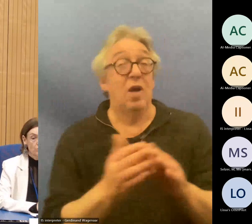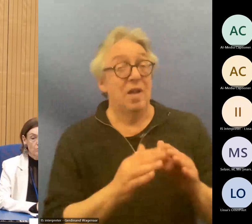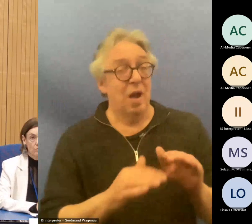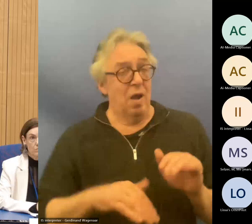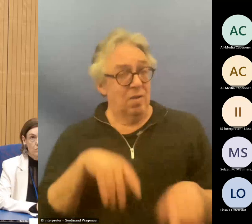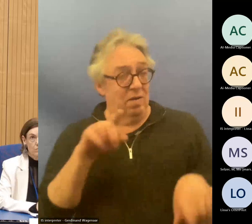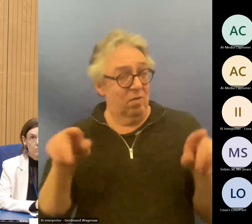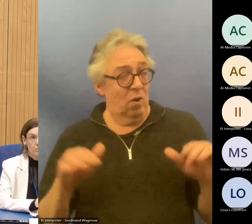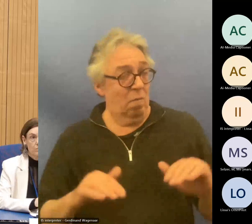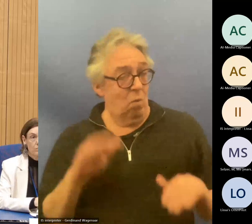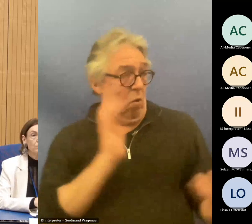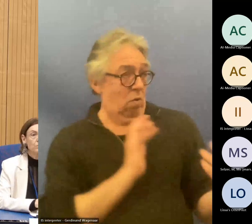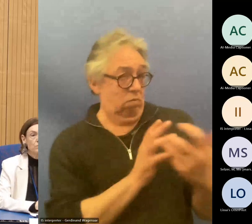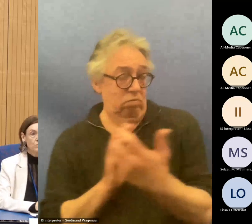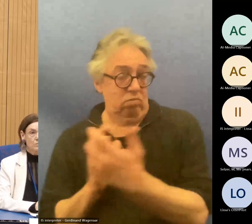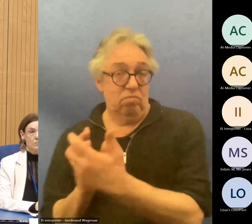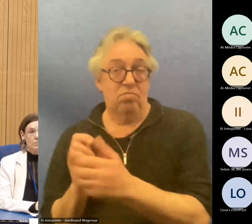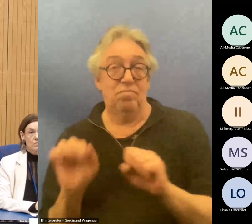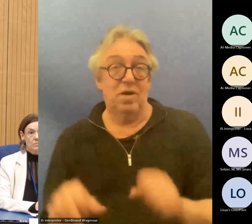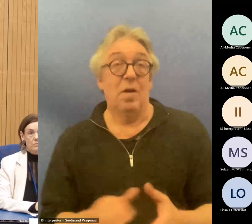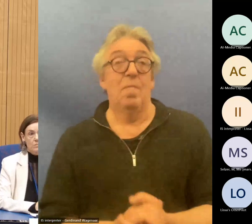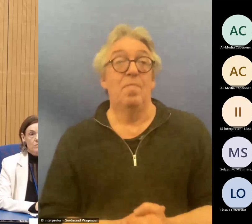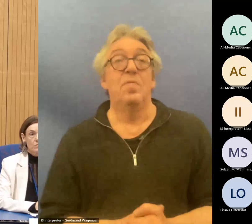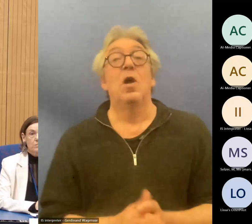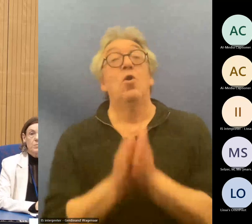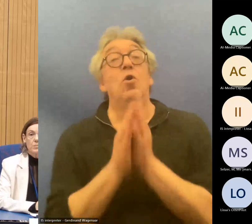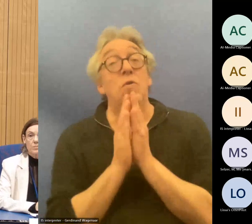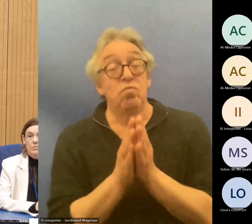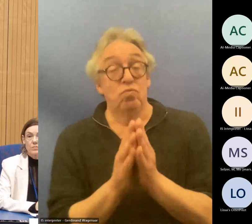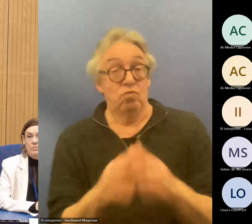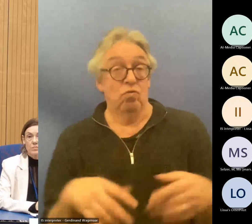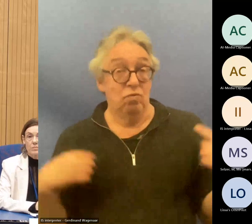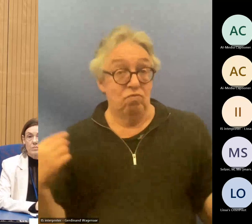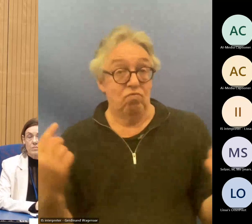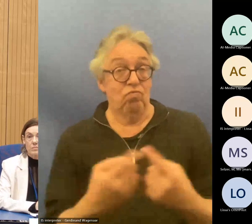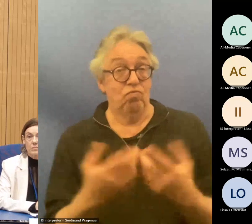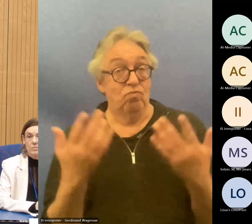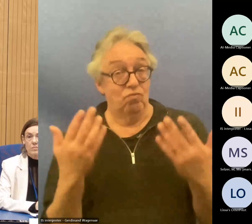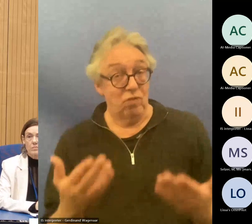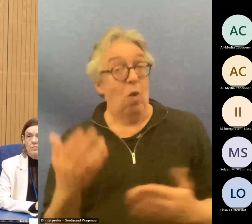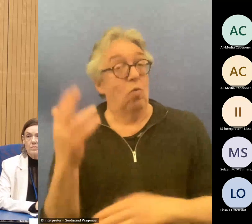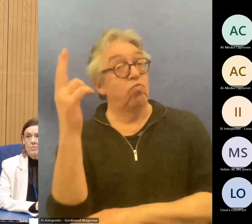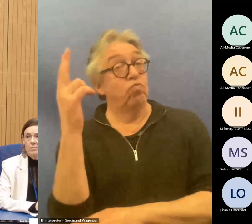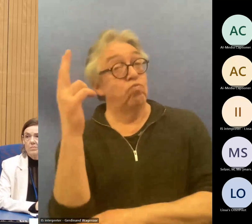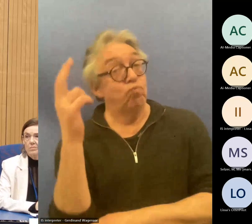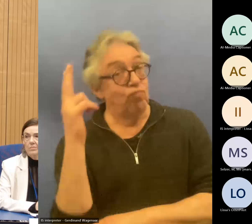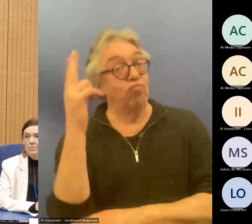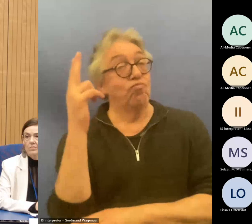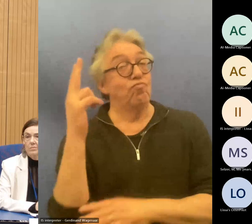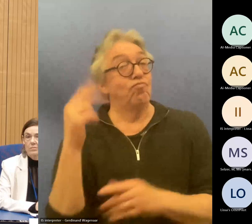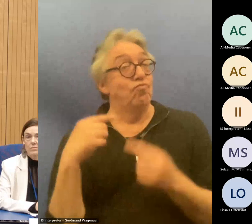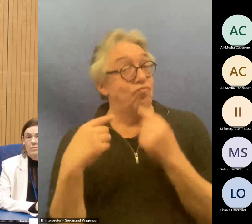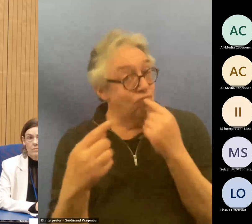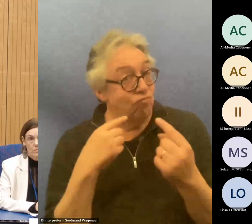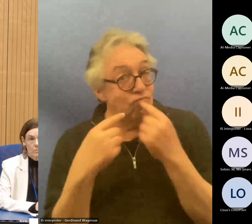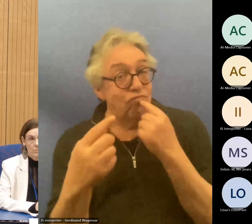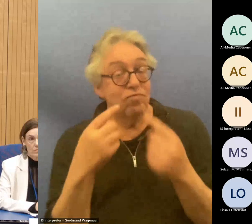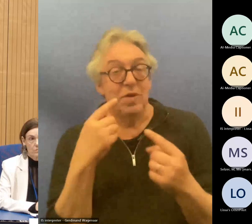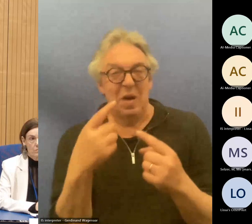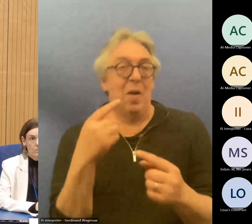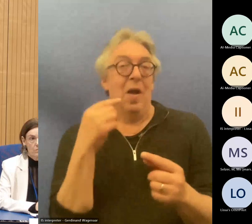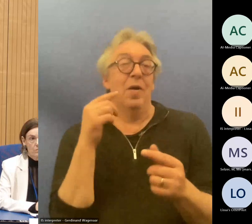and unwavering dedication, let us ignite conversations and catalyze change that echo far beyond these